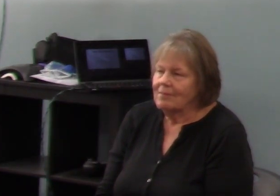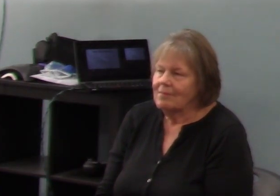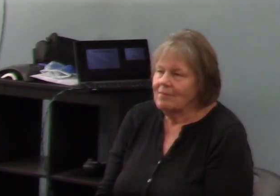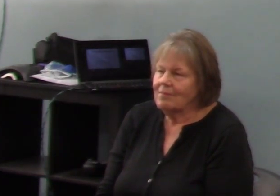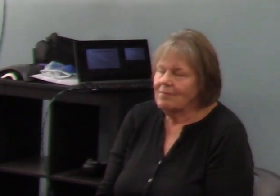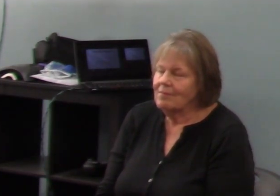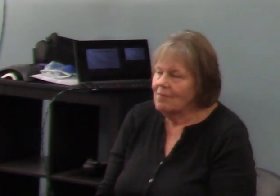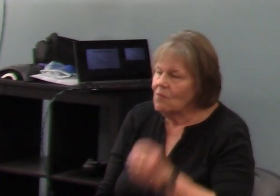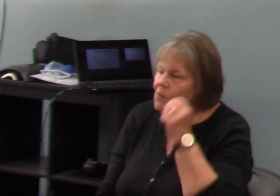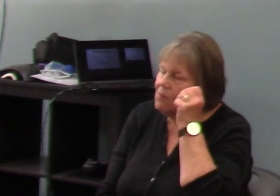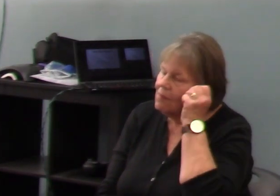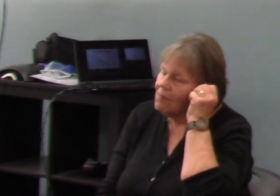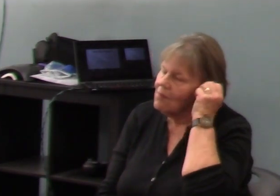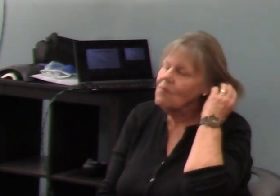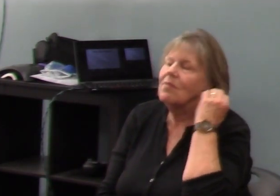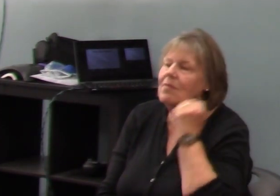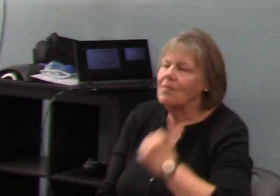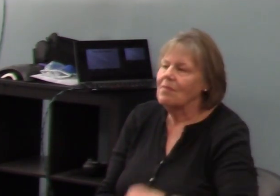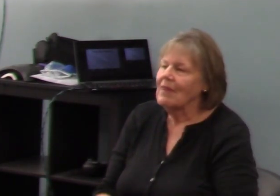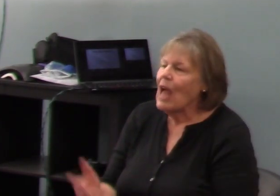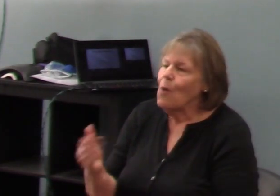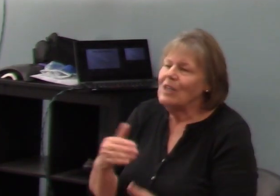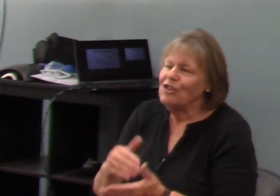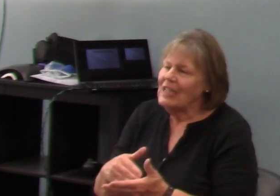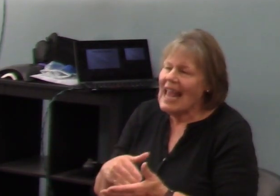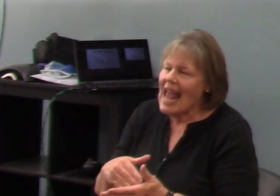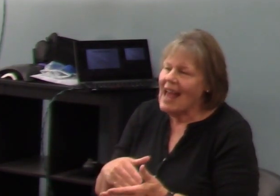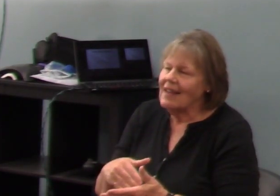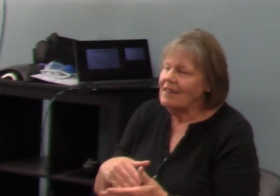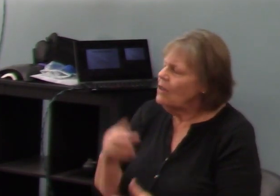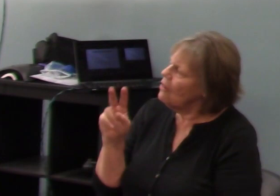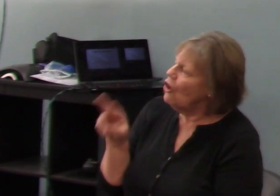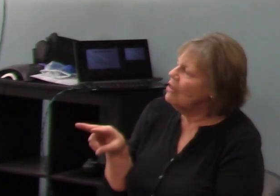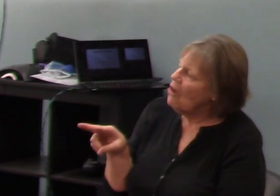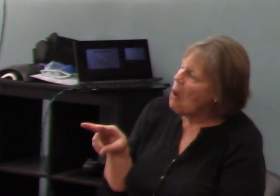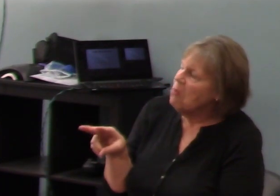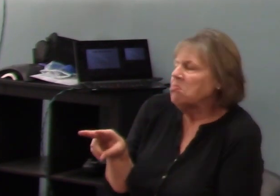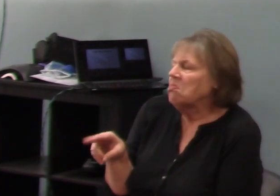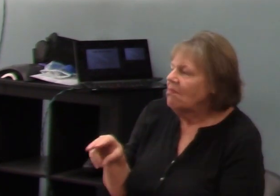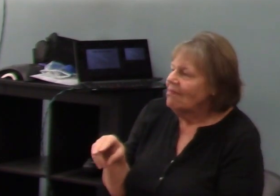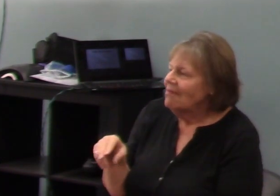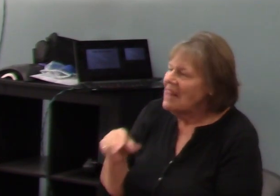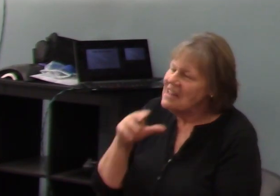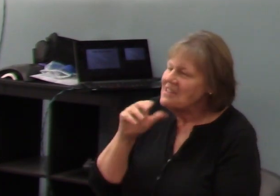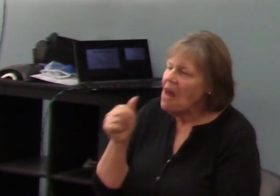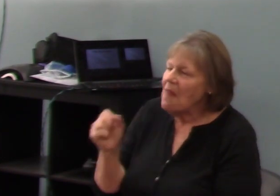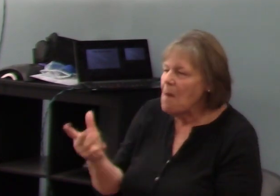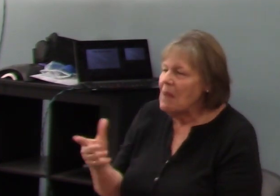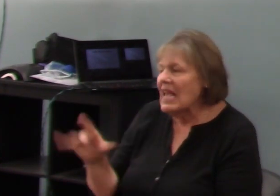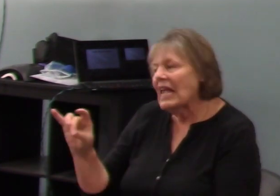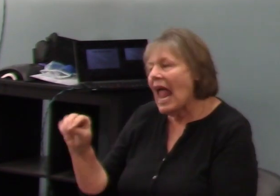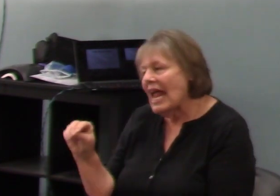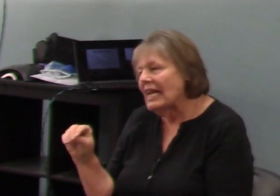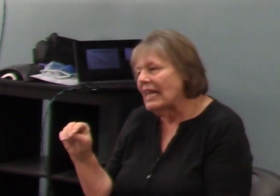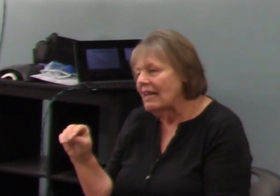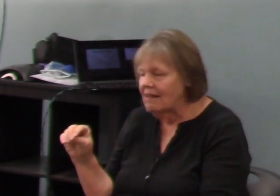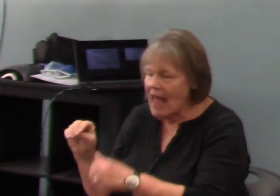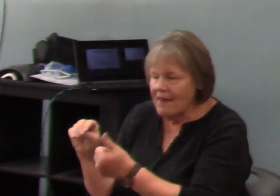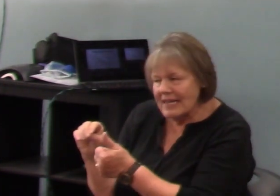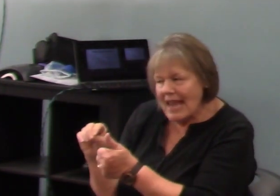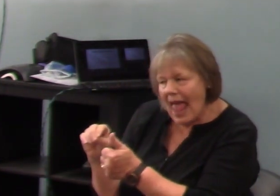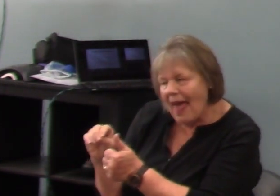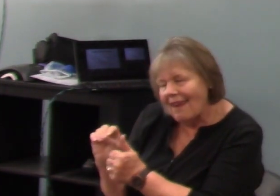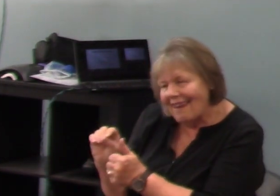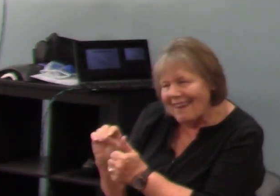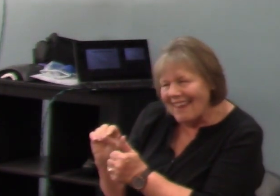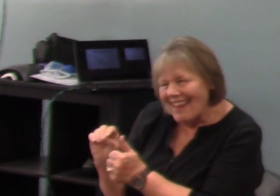Which again, doesn't look that big. It looks sort of unassuming number. It's an 80 next to a 10. And it's the number of all